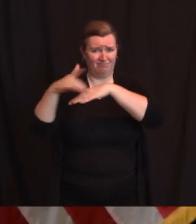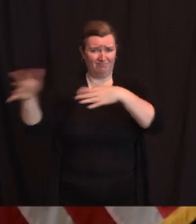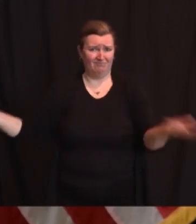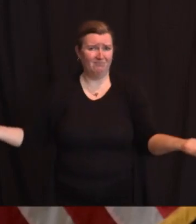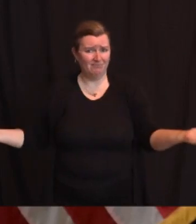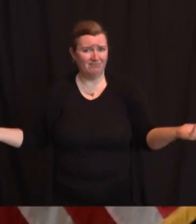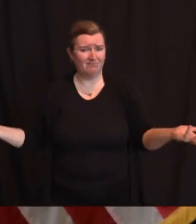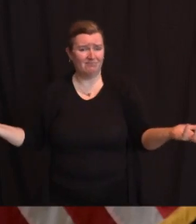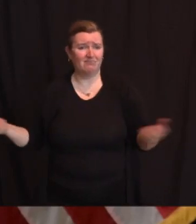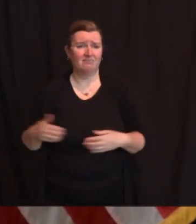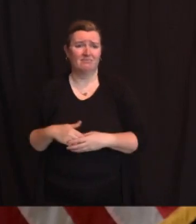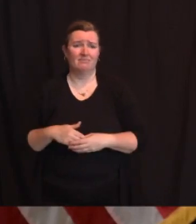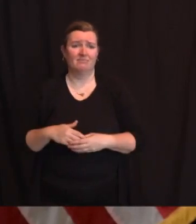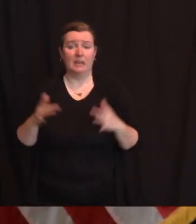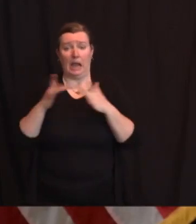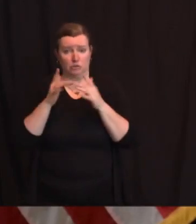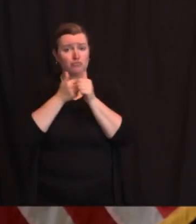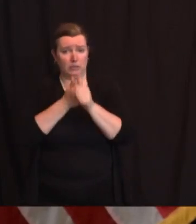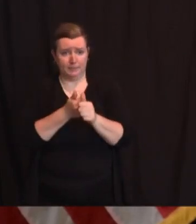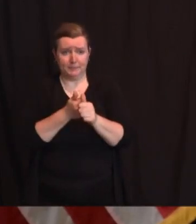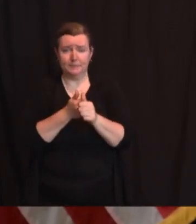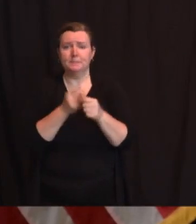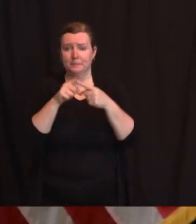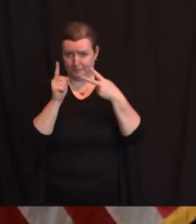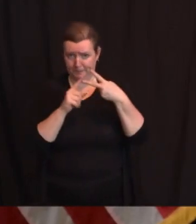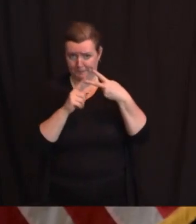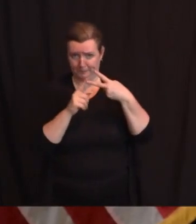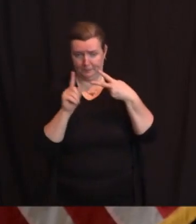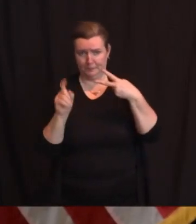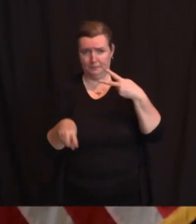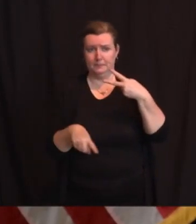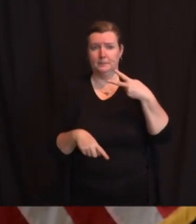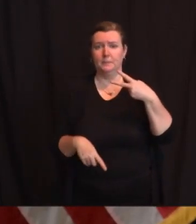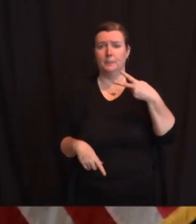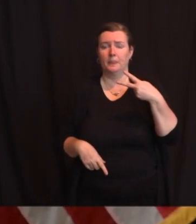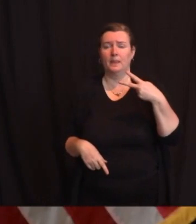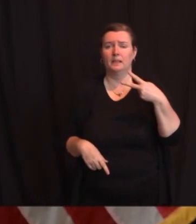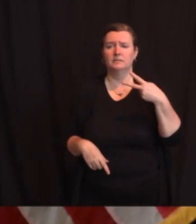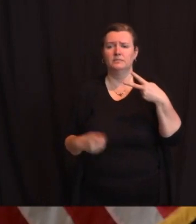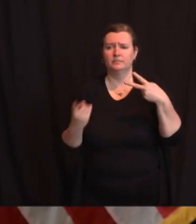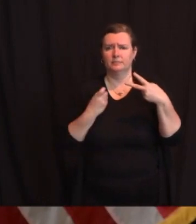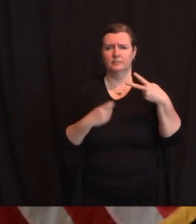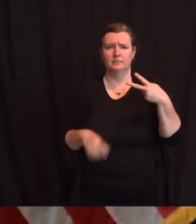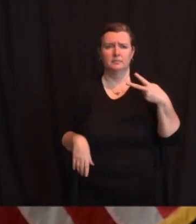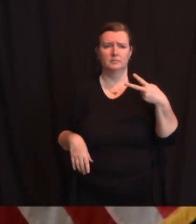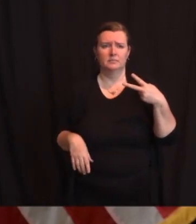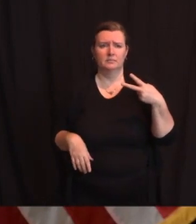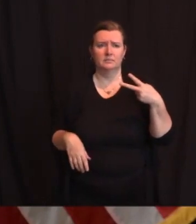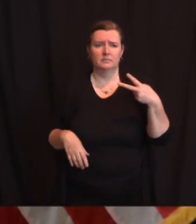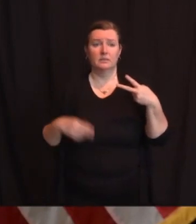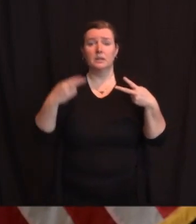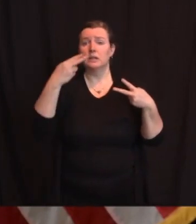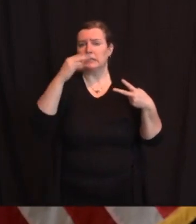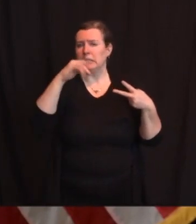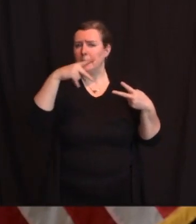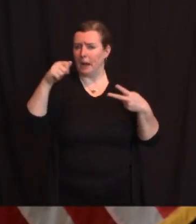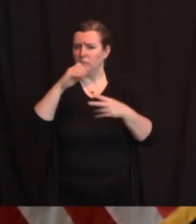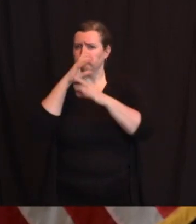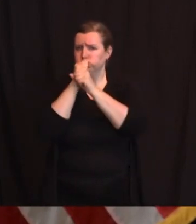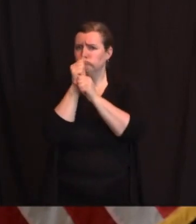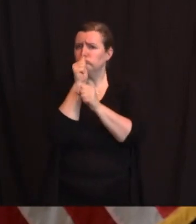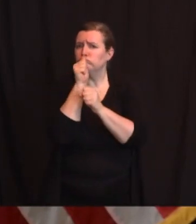contact tracing, how are you going to balance perhaps HIPAA regulations and privacy